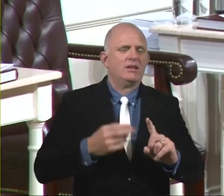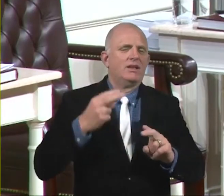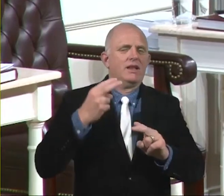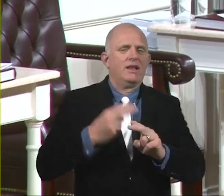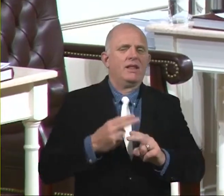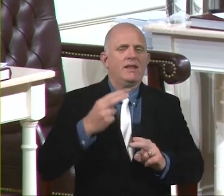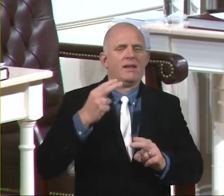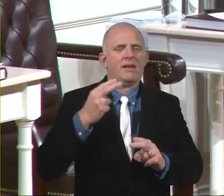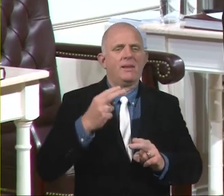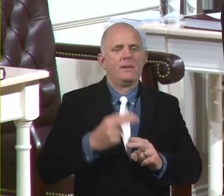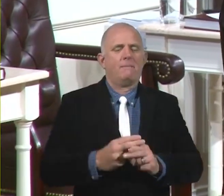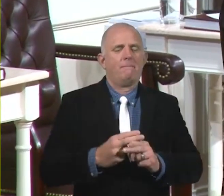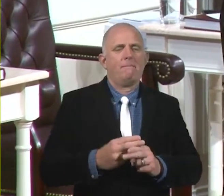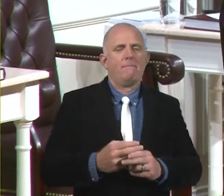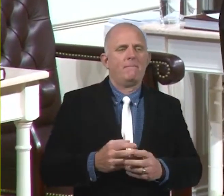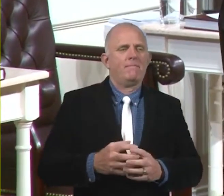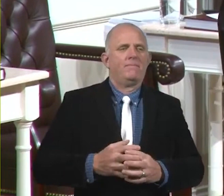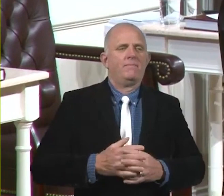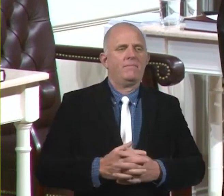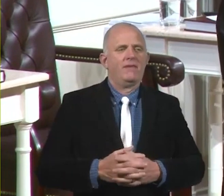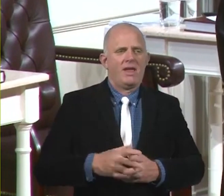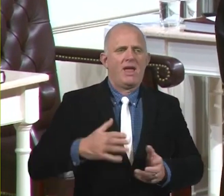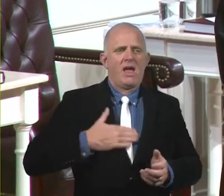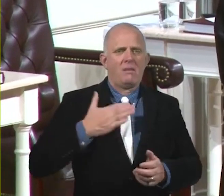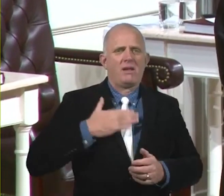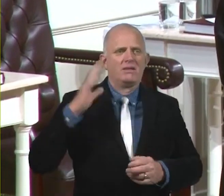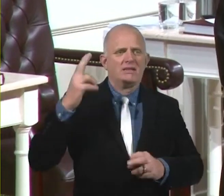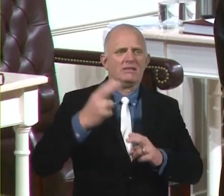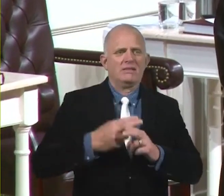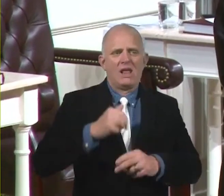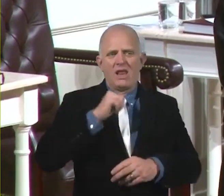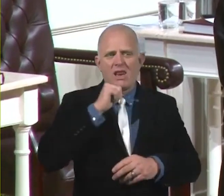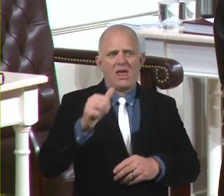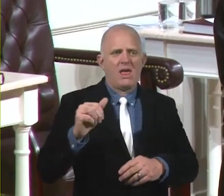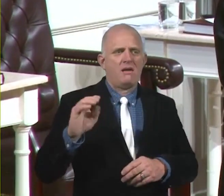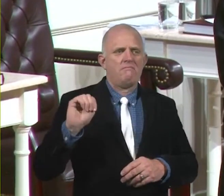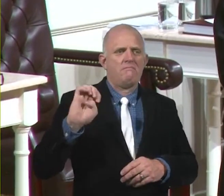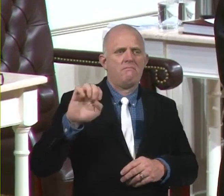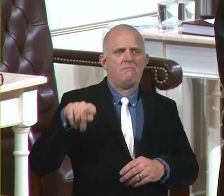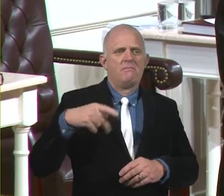Aren't you glad his name wasn't Mephibosheth?